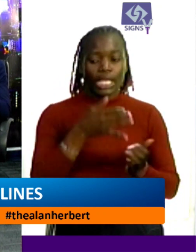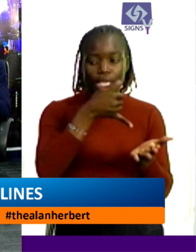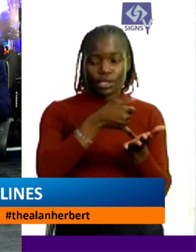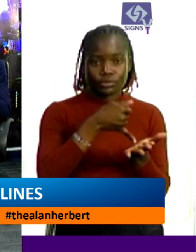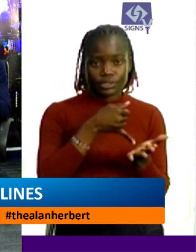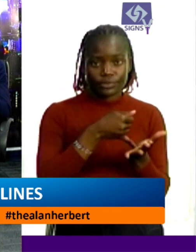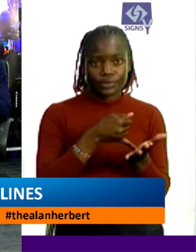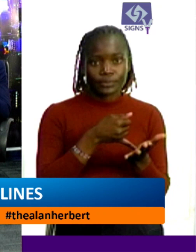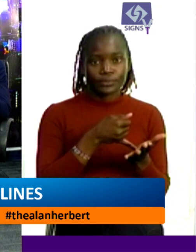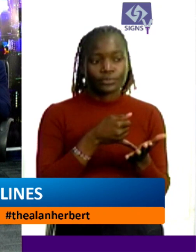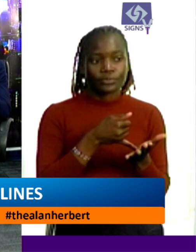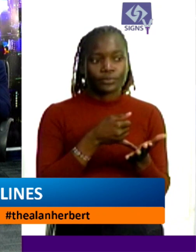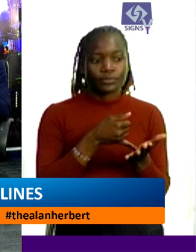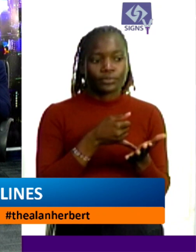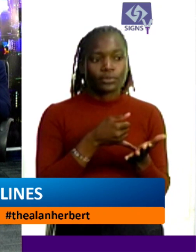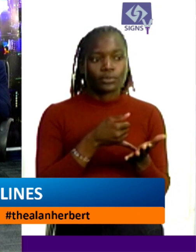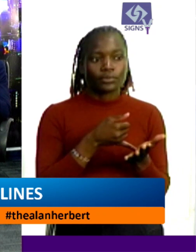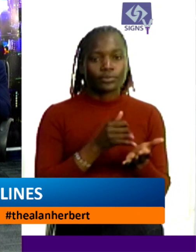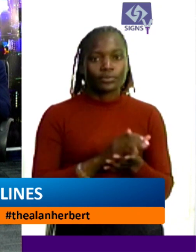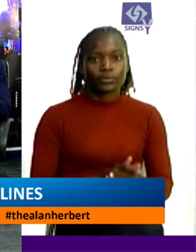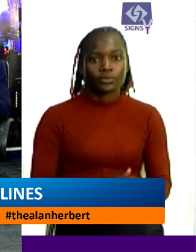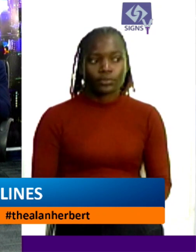inclusivity, and not just in the